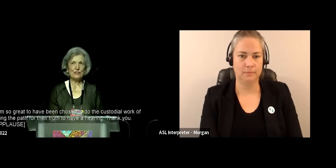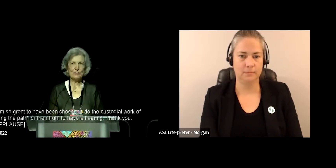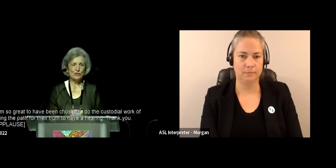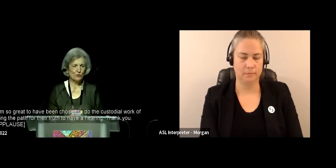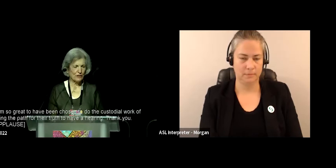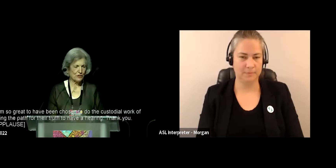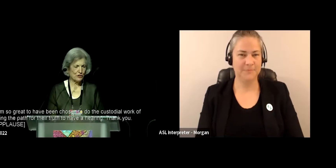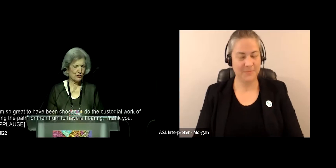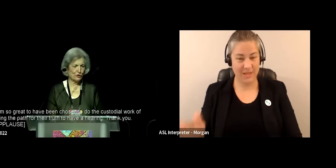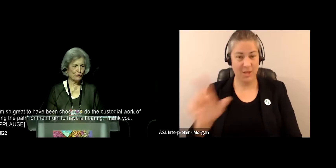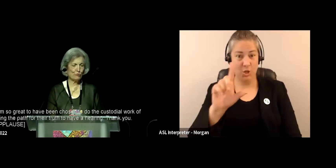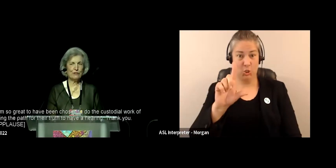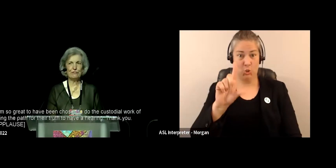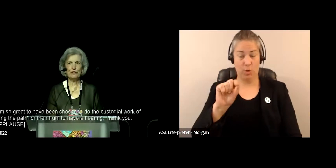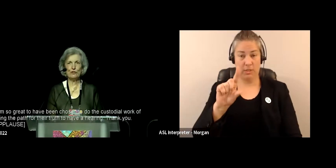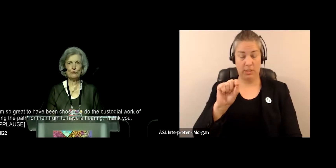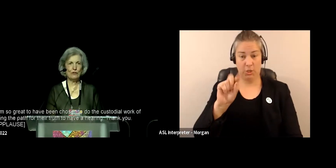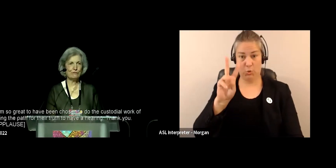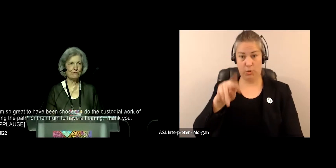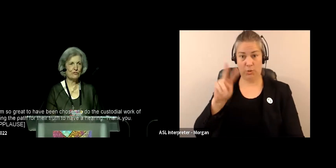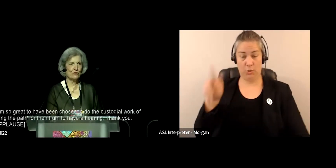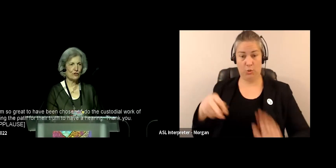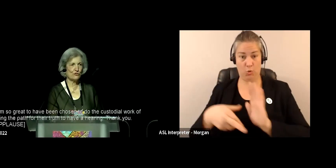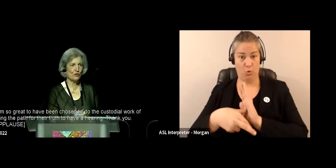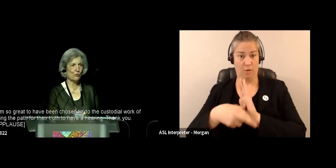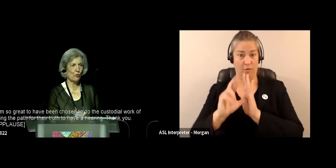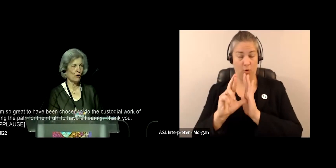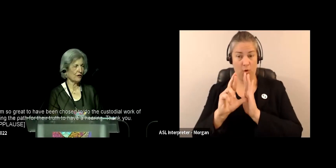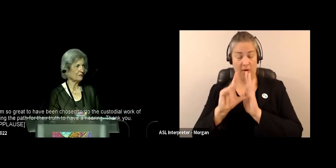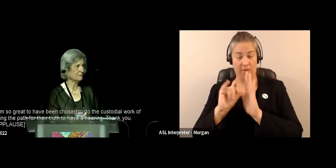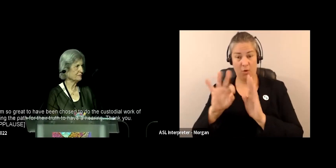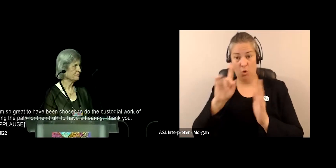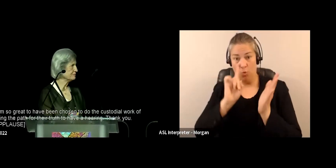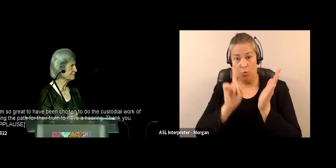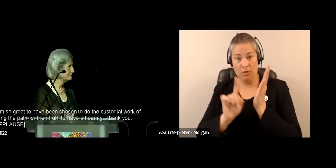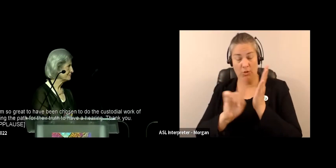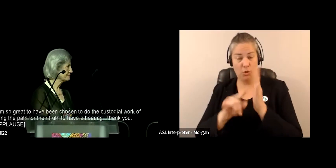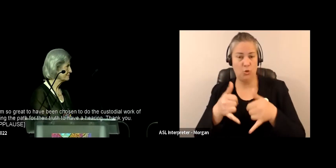The 2022 Review of Research Award.